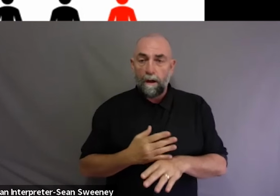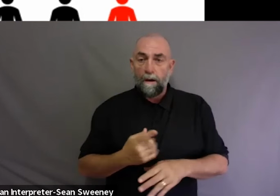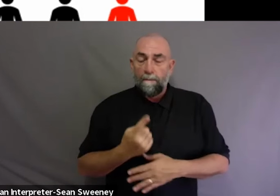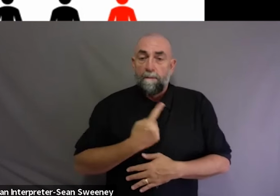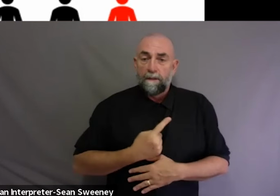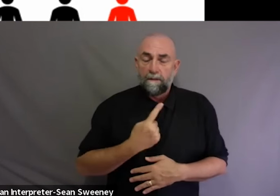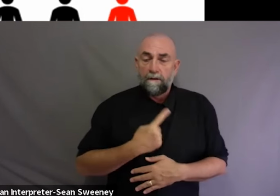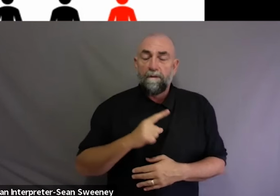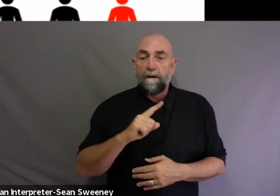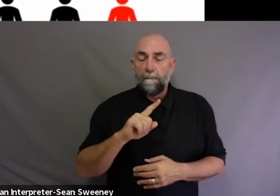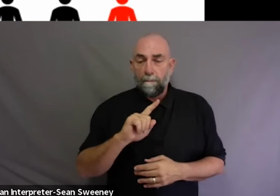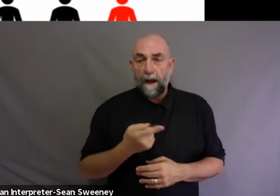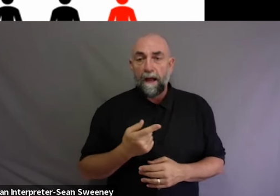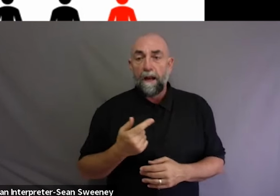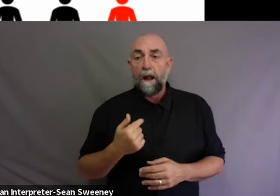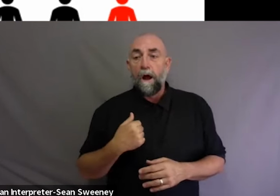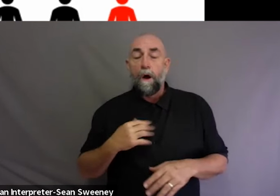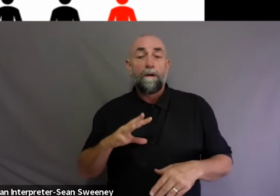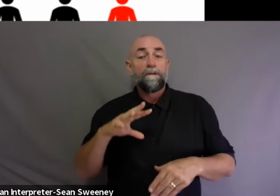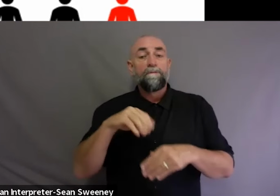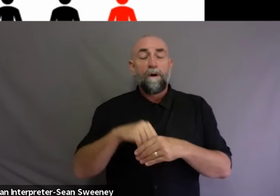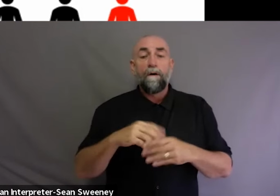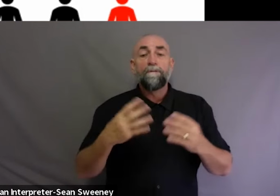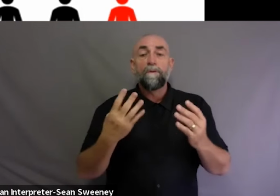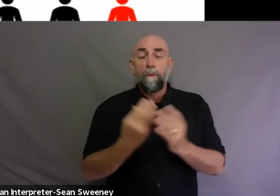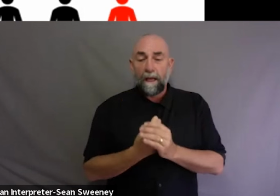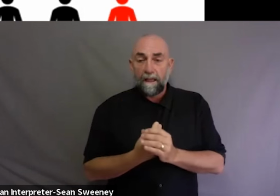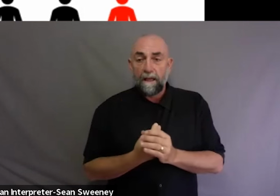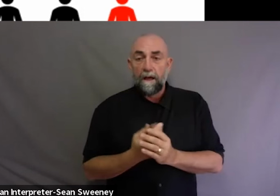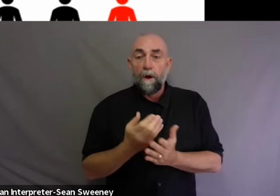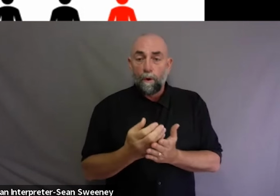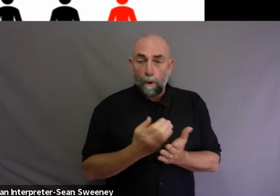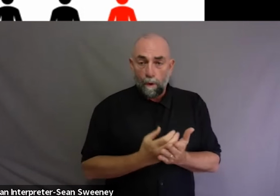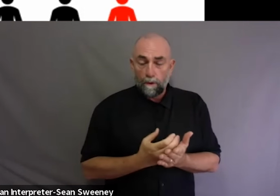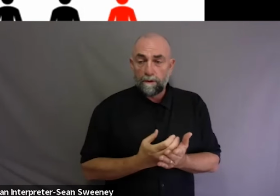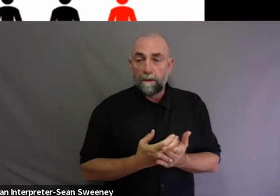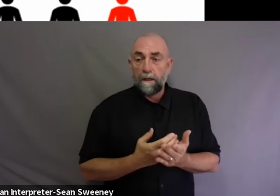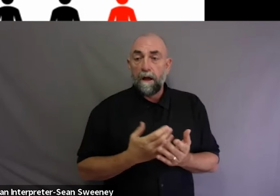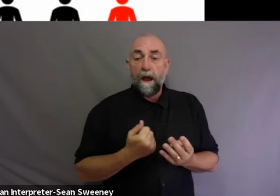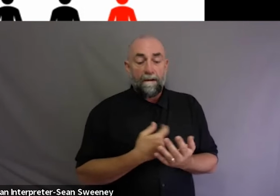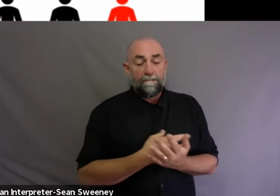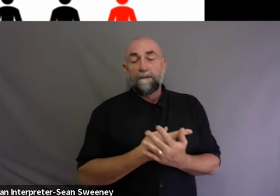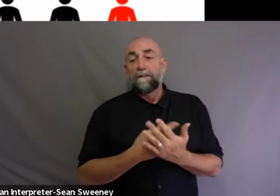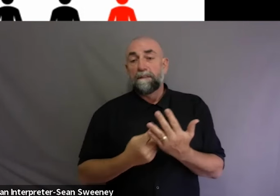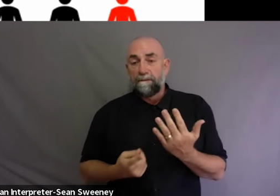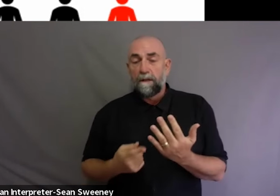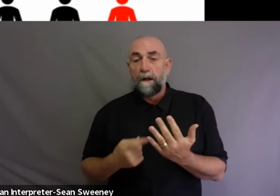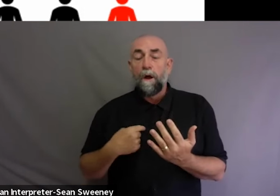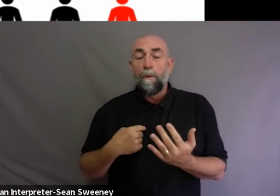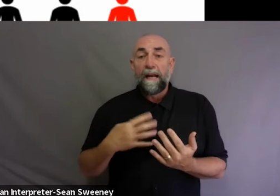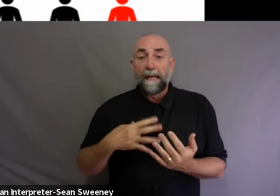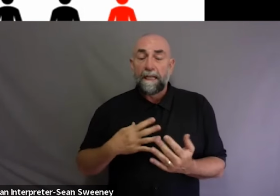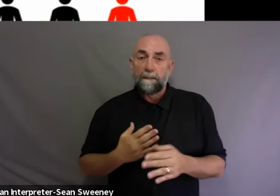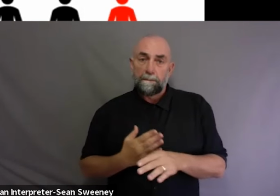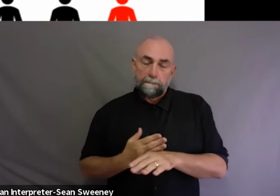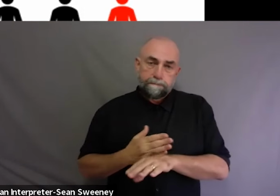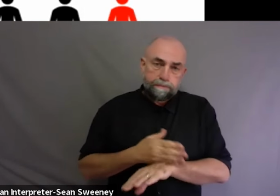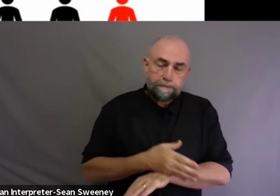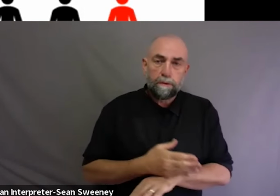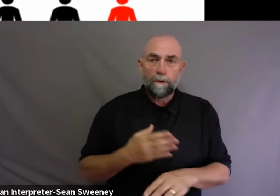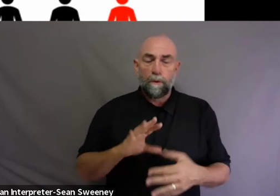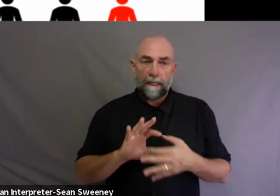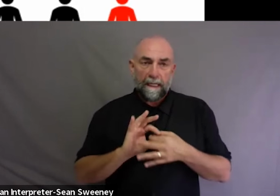this course, I was putting people who are different from me. And as a result, you have to put on more effort to engage with them. And as a